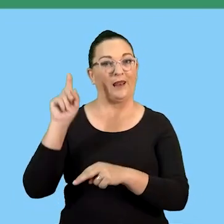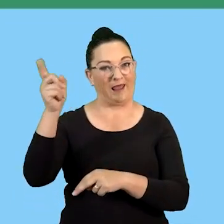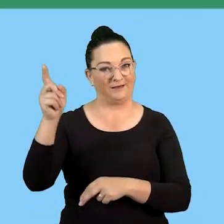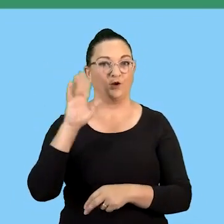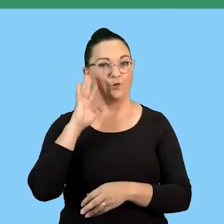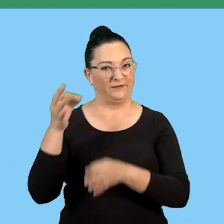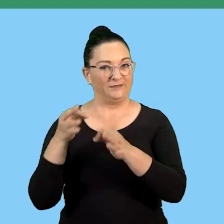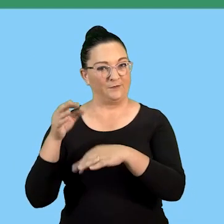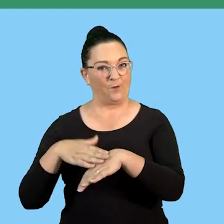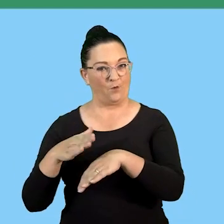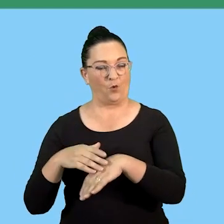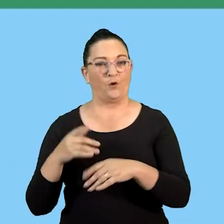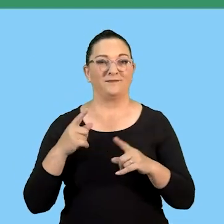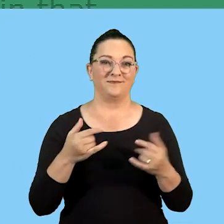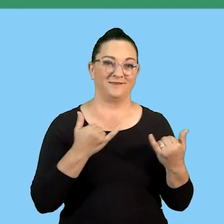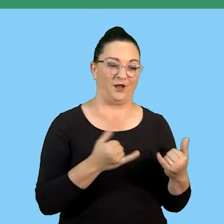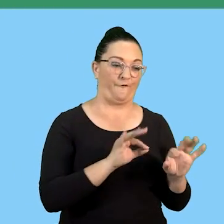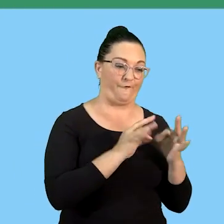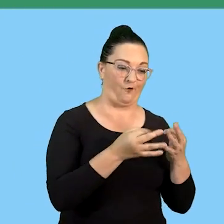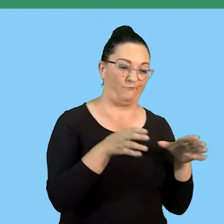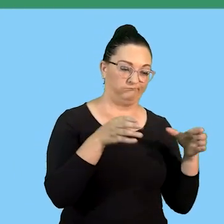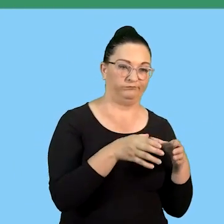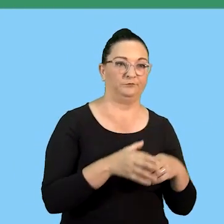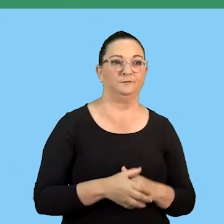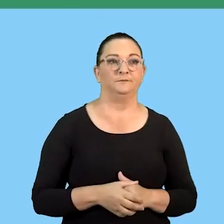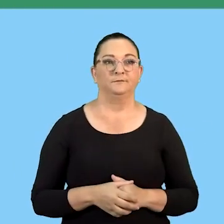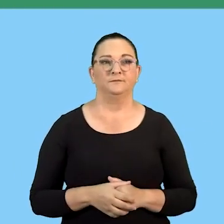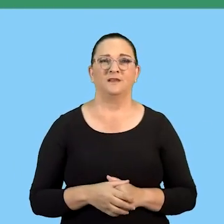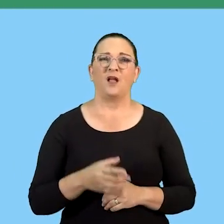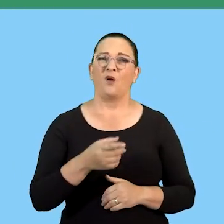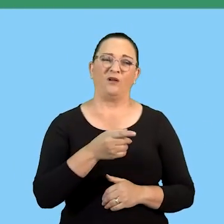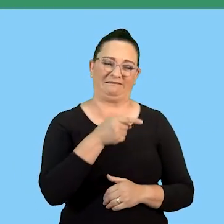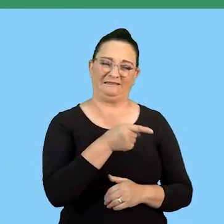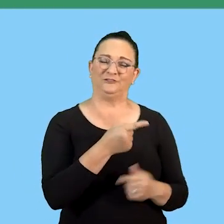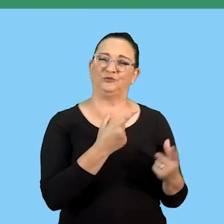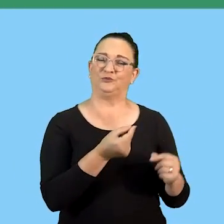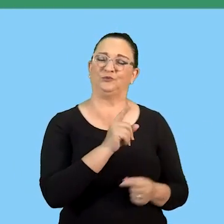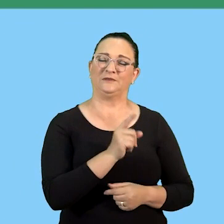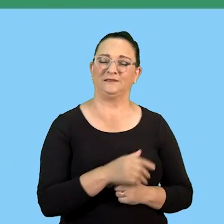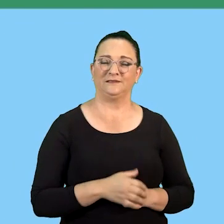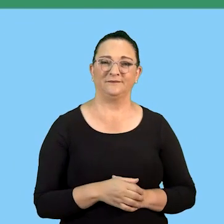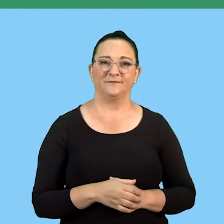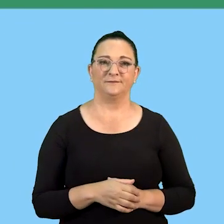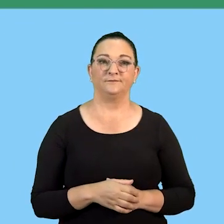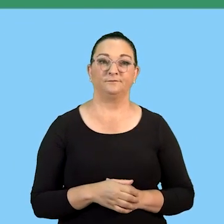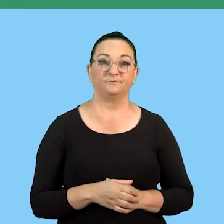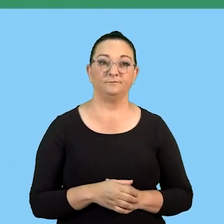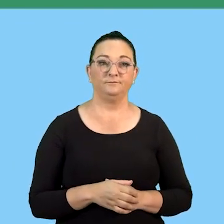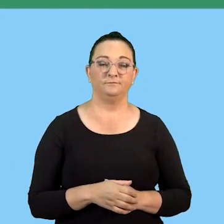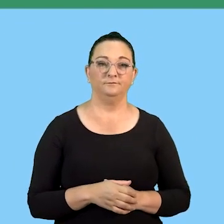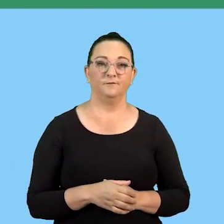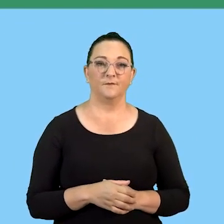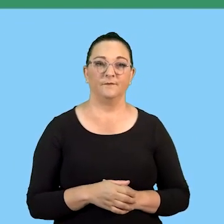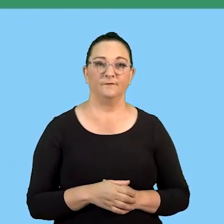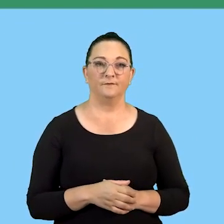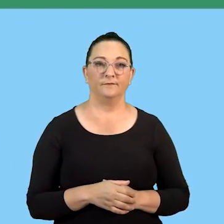now. Right, what are the functions of the workplace forum? The function of this forum is to